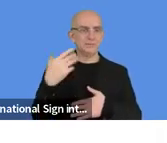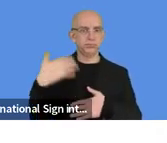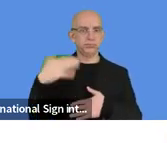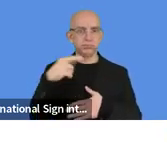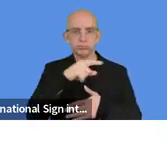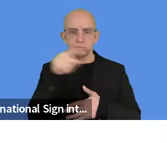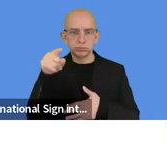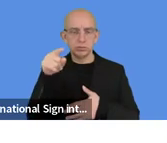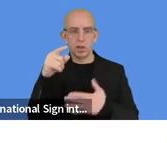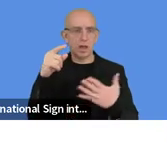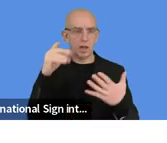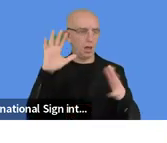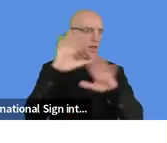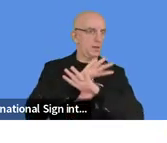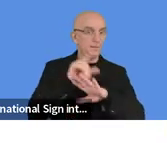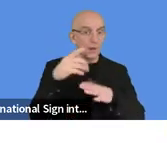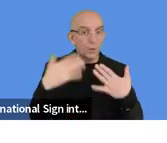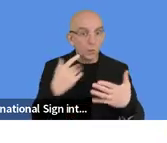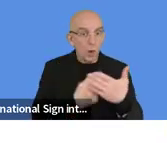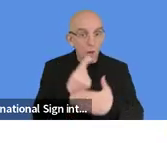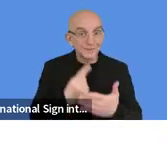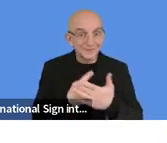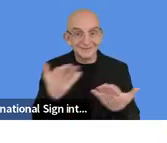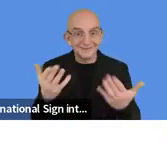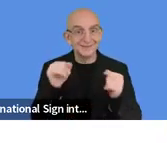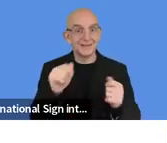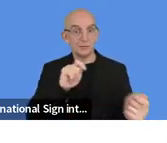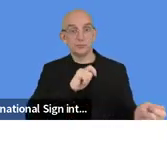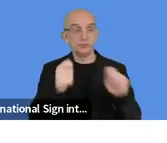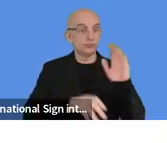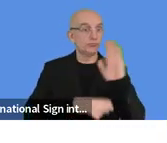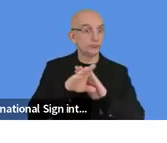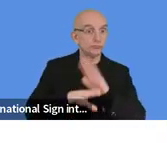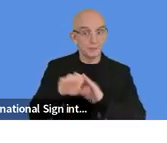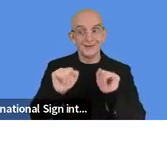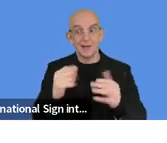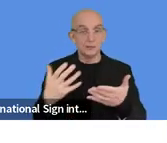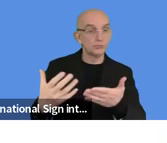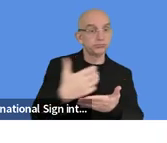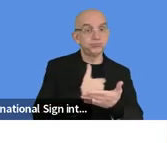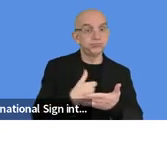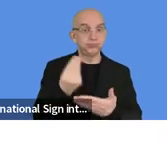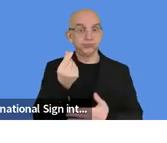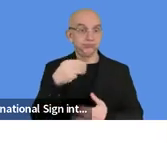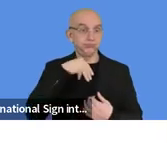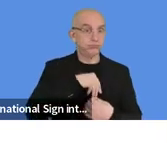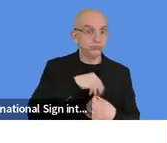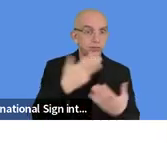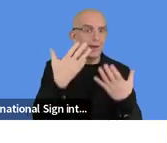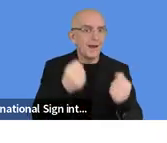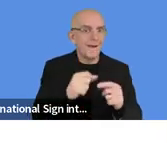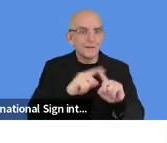specifically designed for someone with a disability that later became something that everyone wanted to use. So we got things like